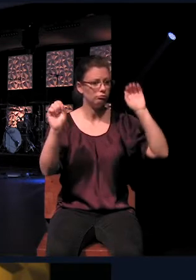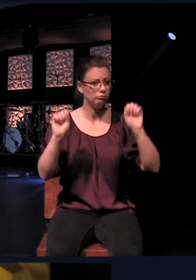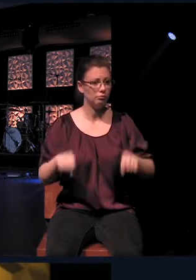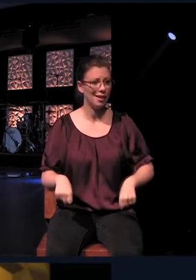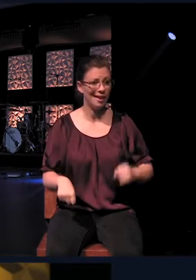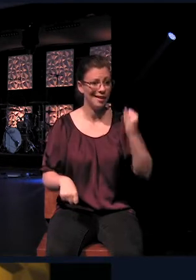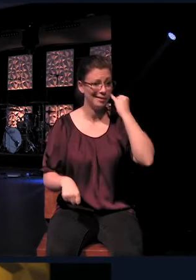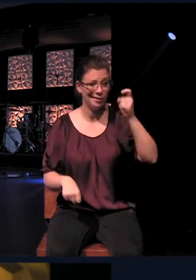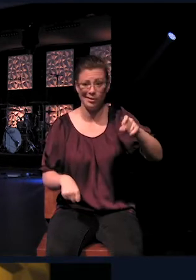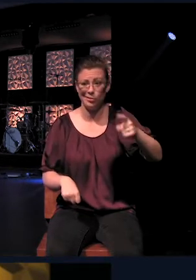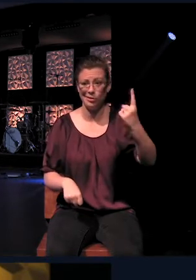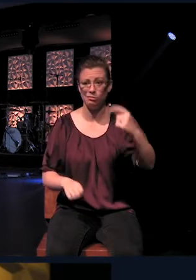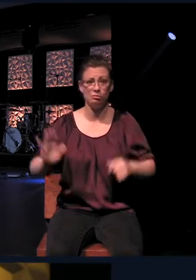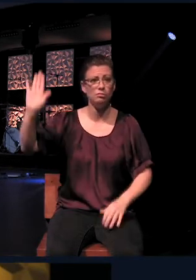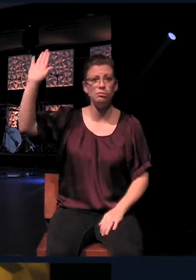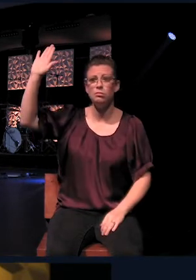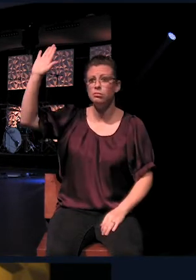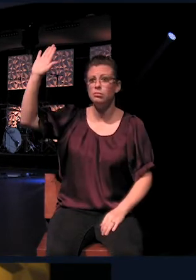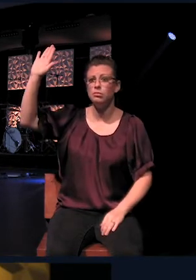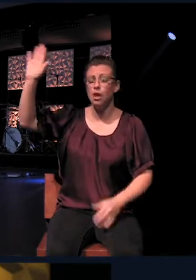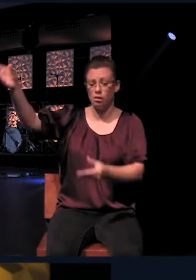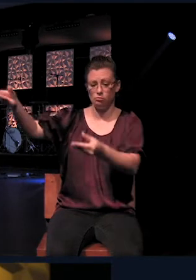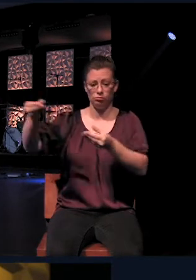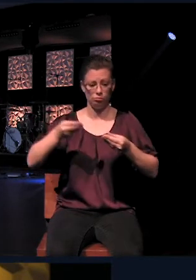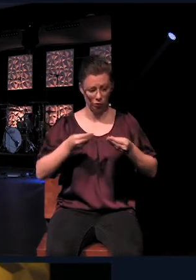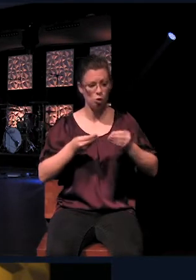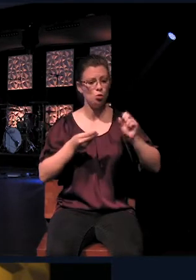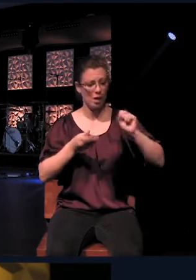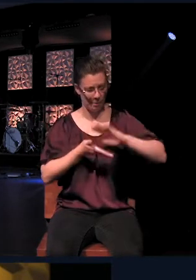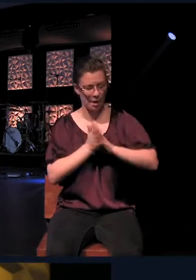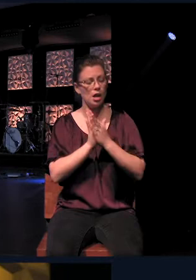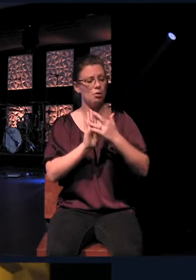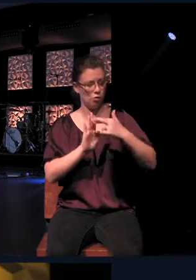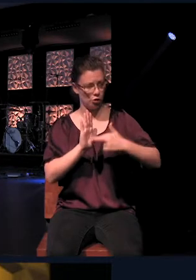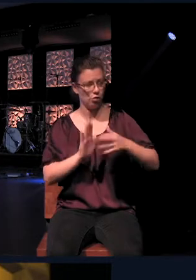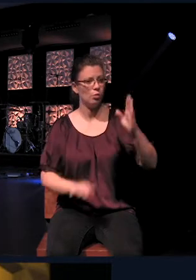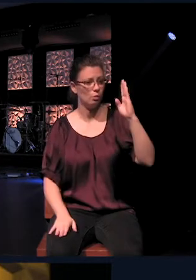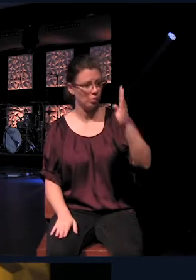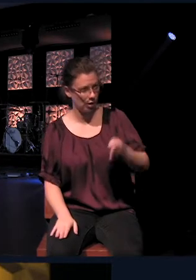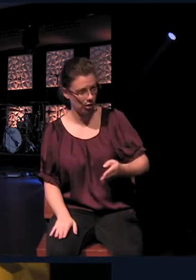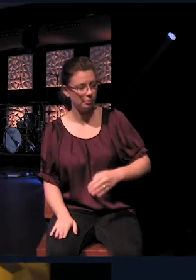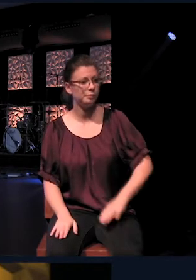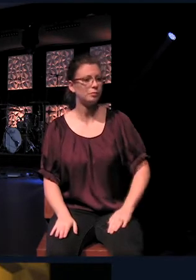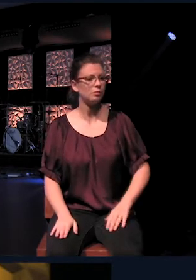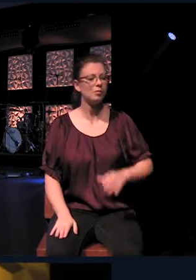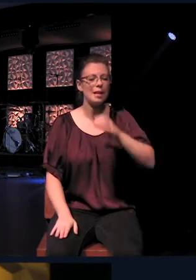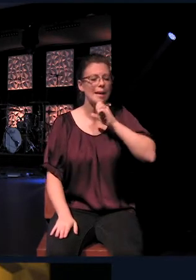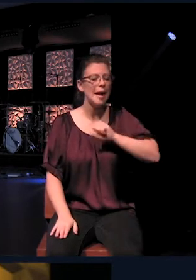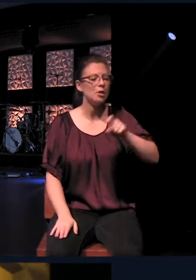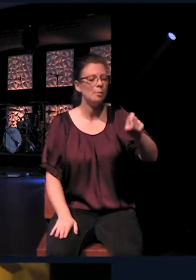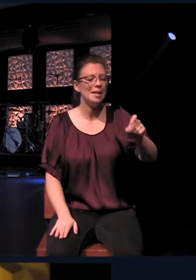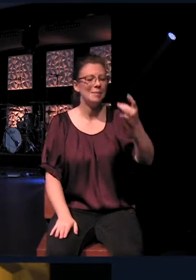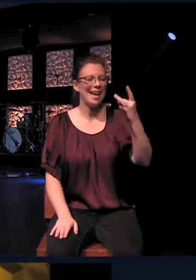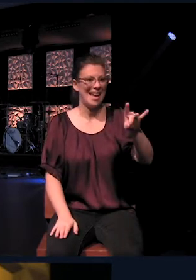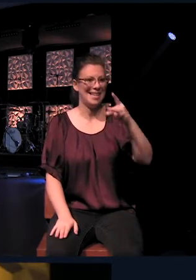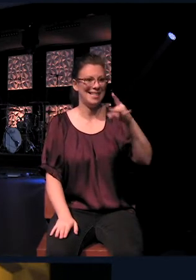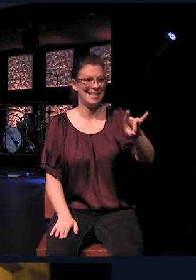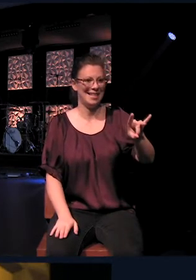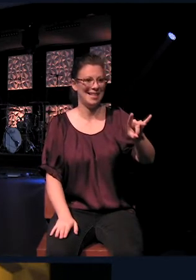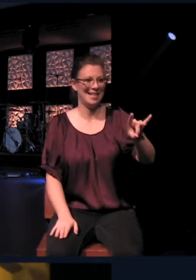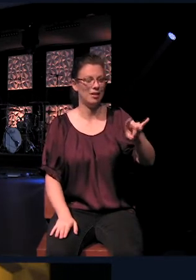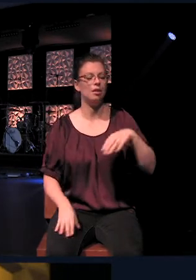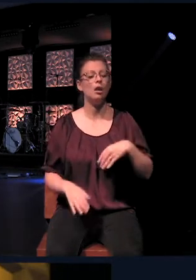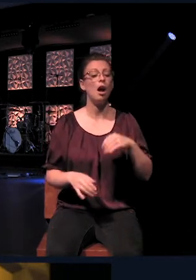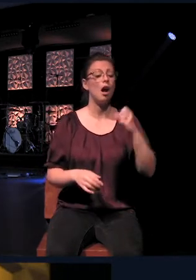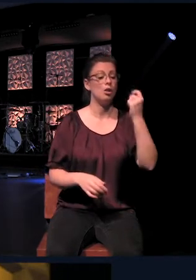one. If you've never voted, if you've turned 18 in this past year, or you will turn 18 before November the 3rd, maybe you